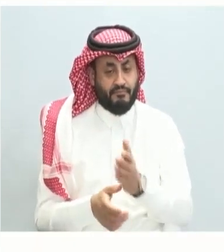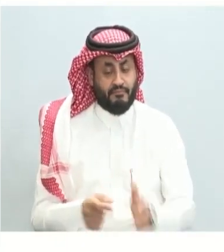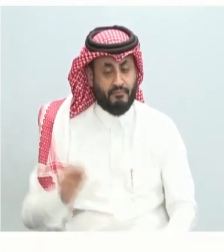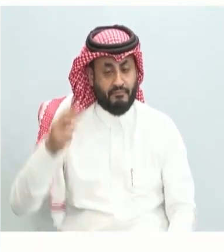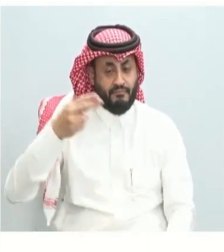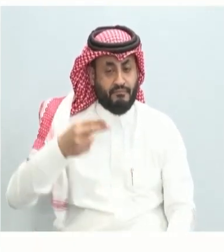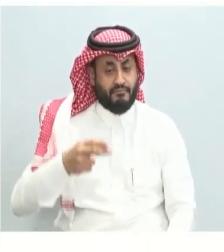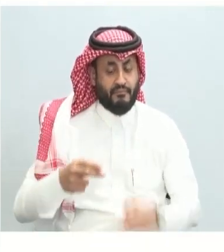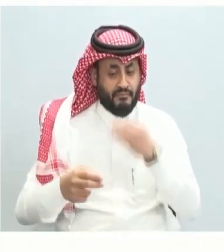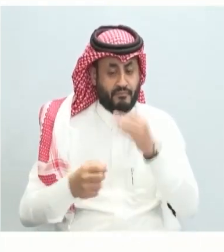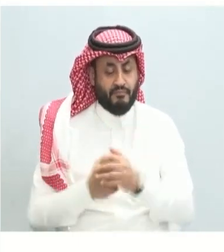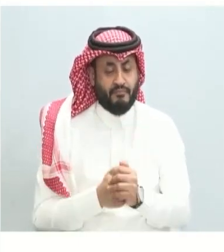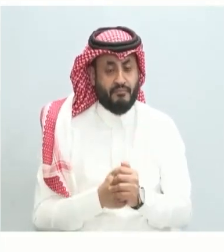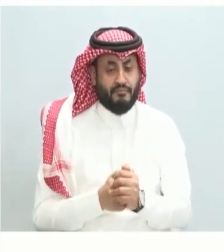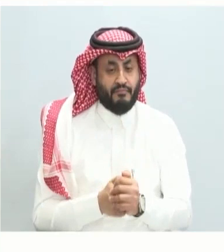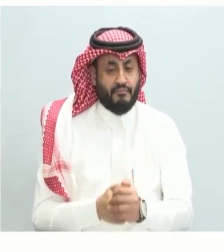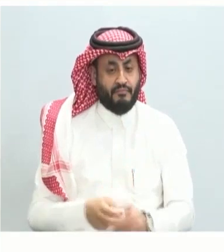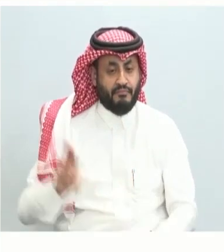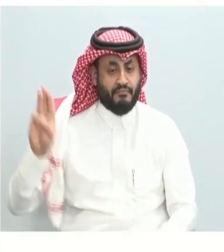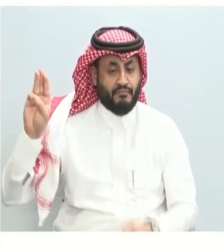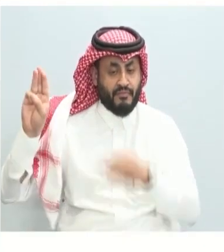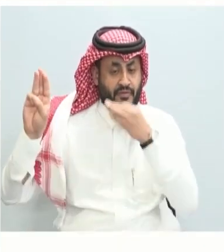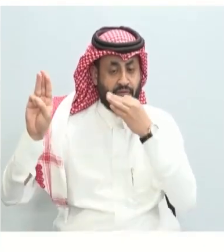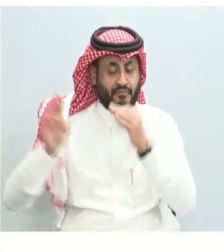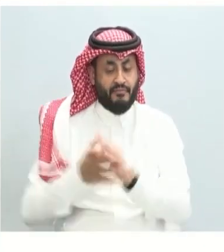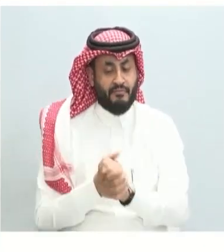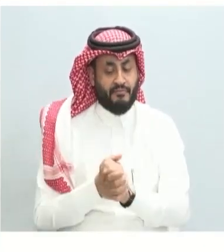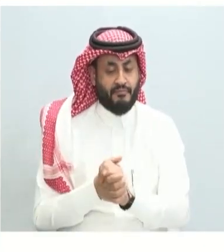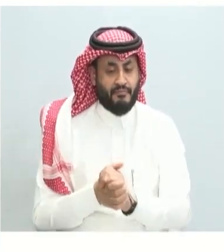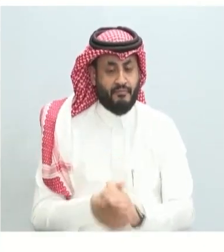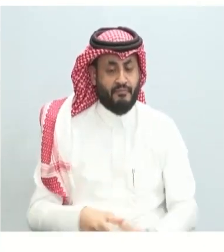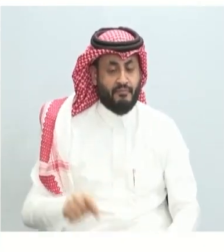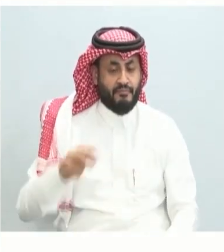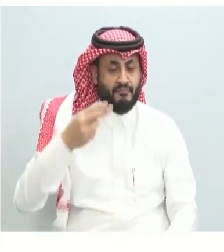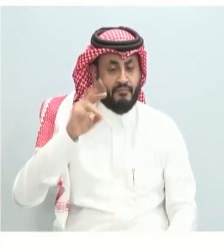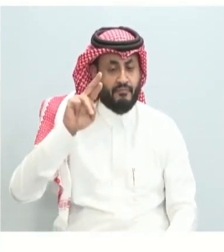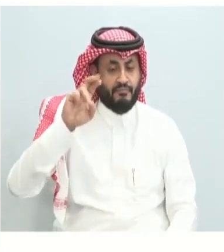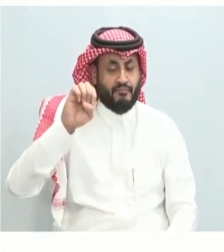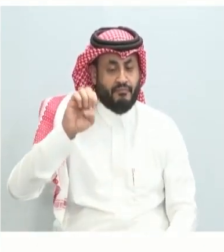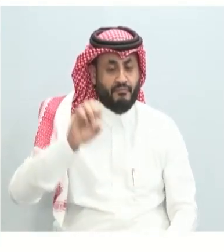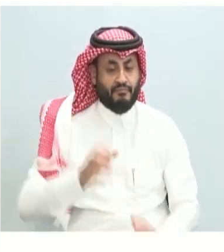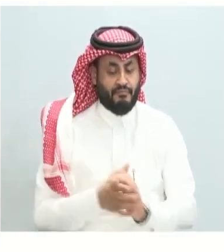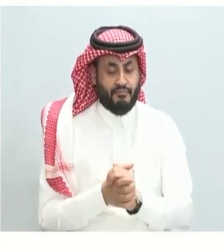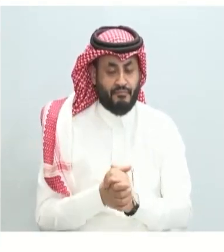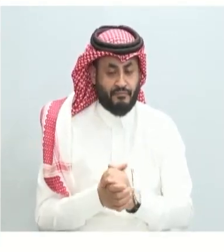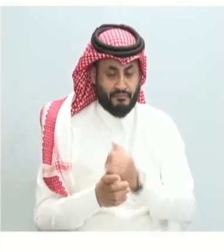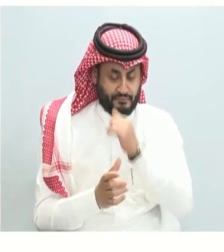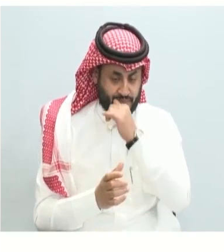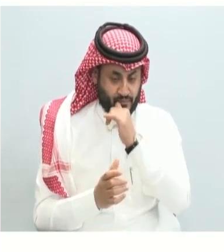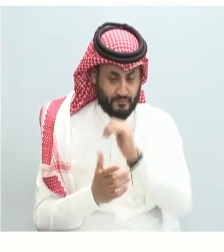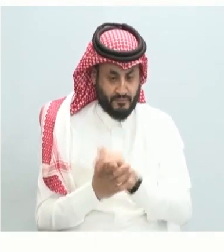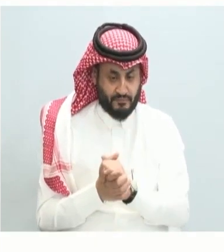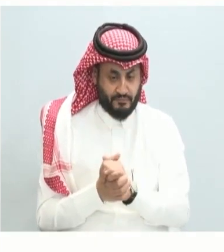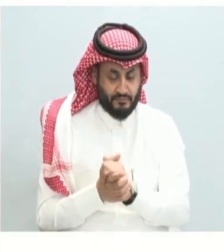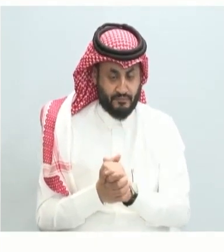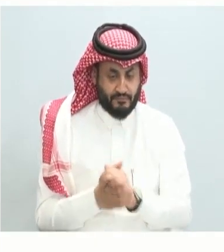T and H says th, th, three, three.